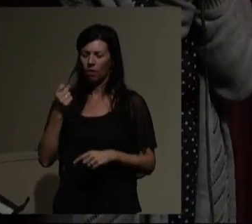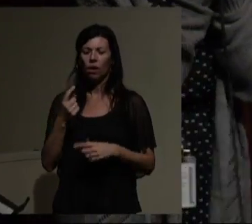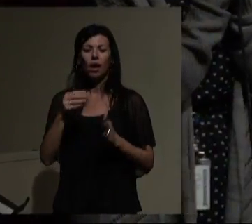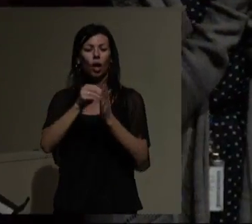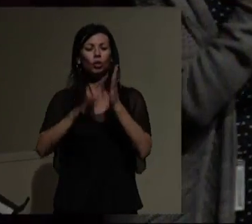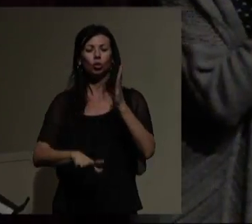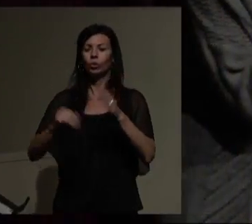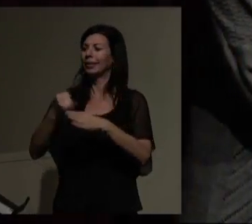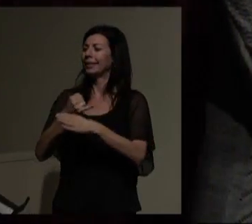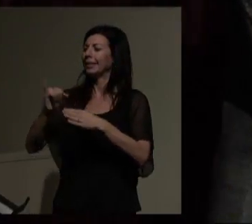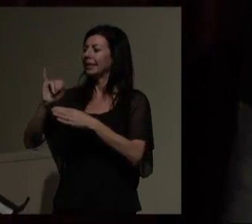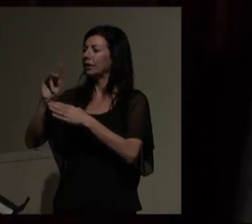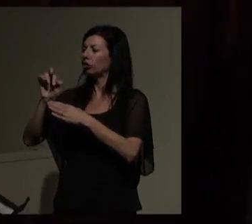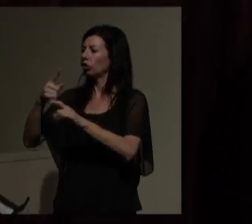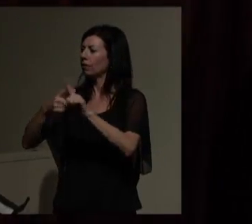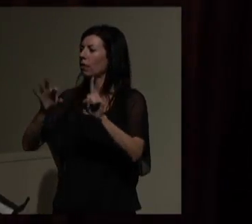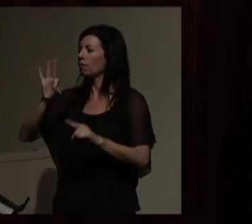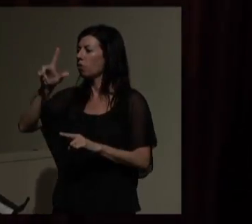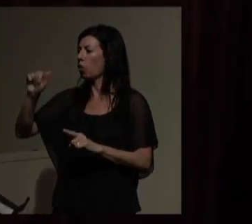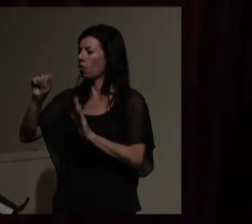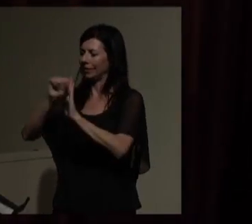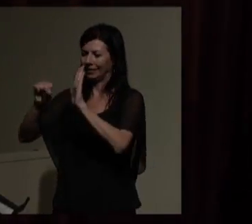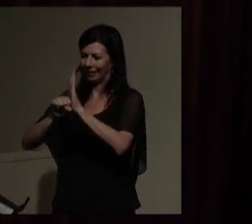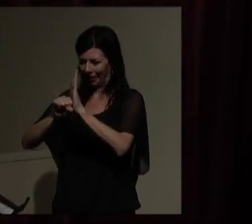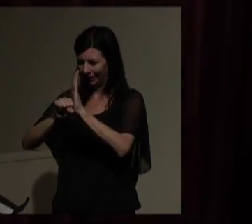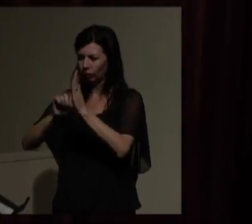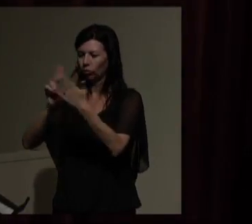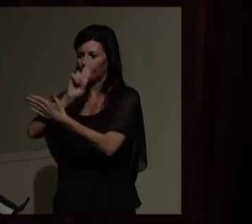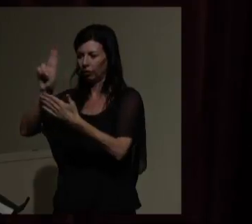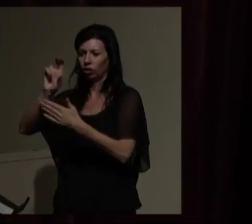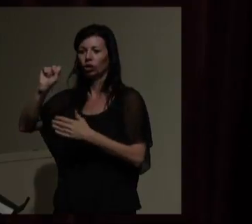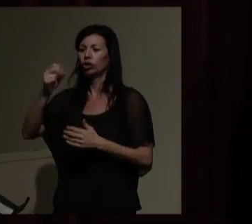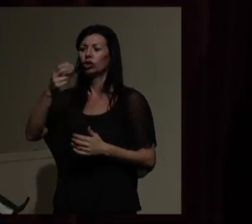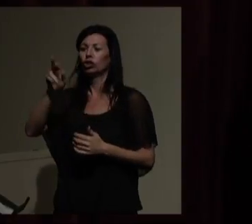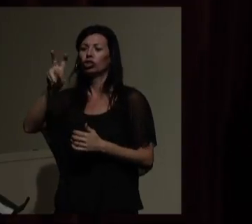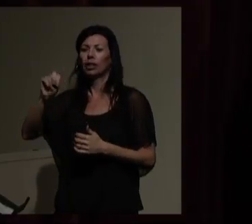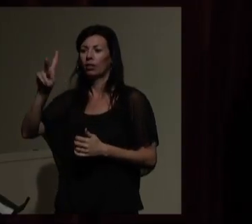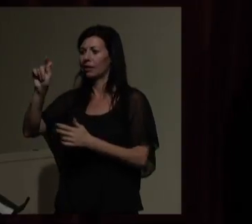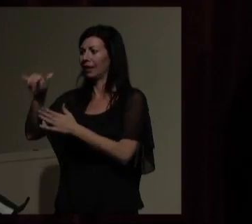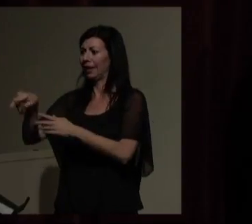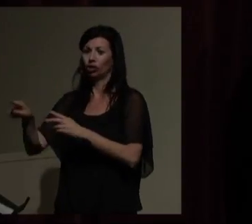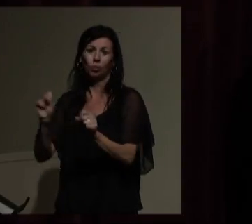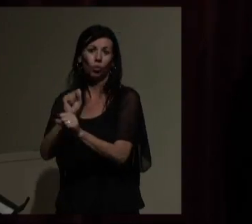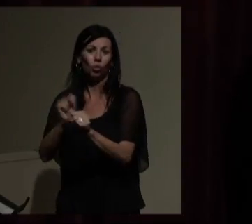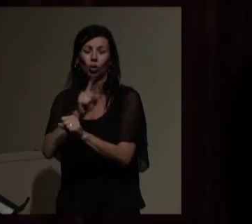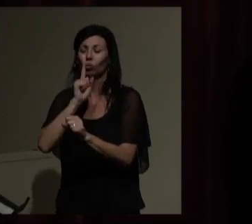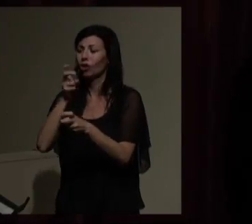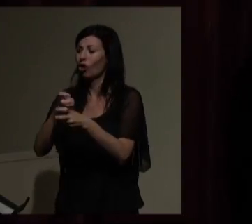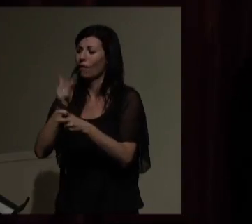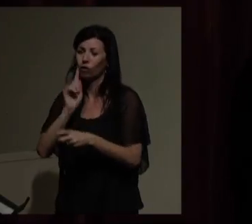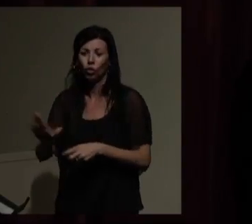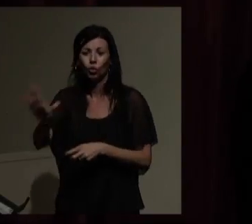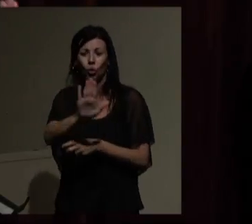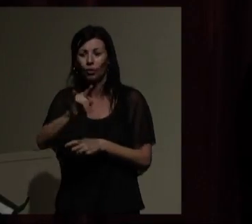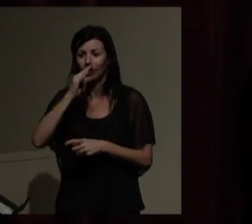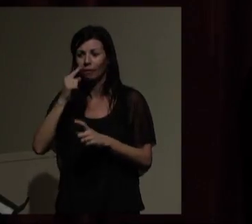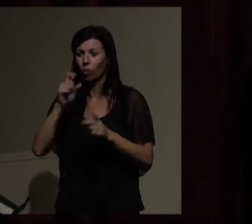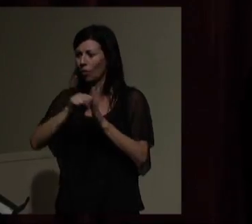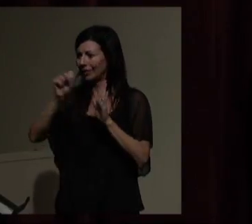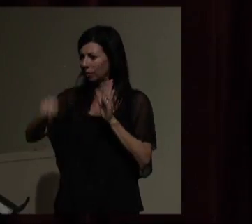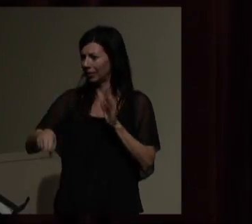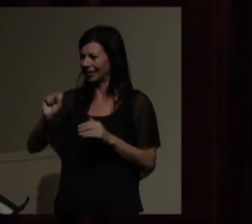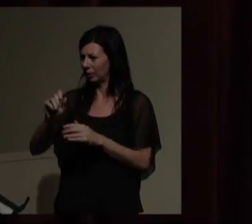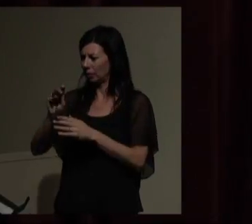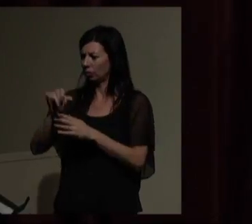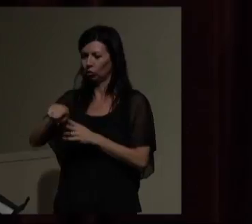from Florida State University, and her name is Sharon Kay, and she's been working really hard with your kids for a semester, and as you see,